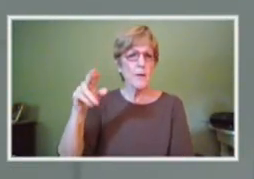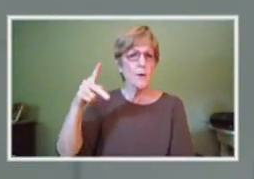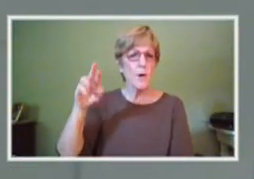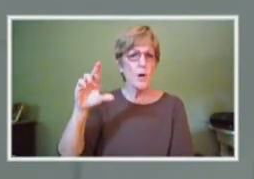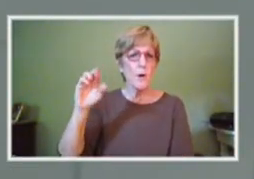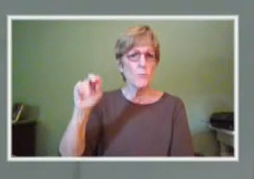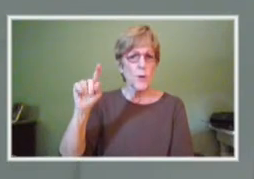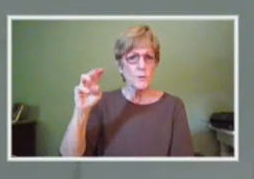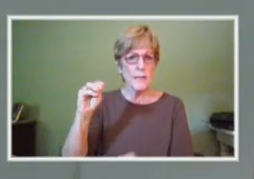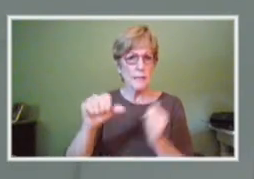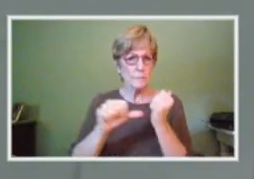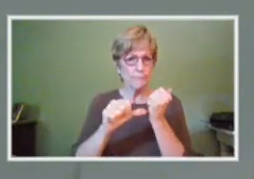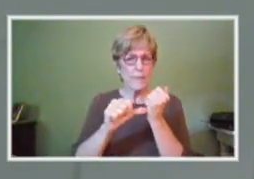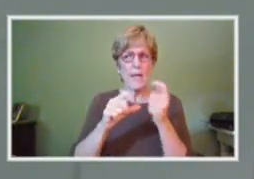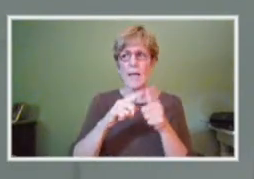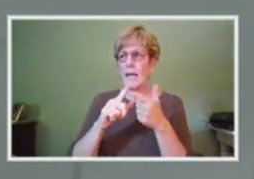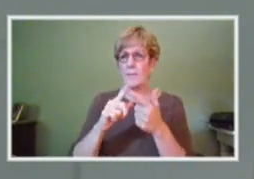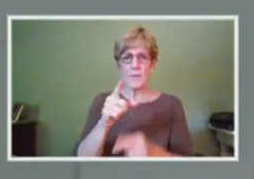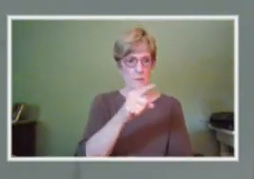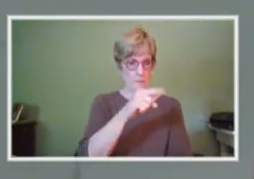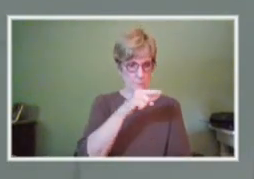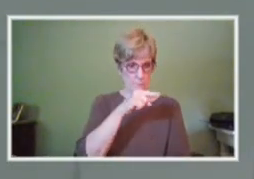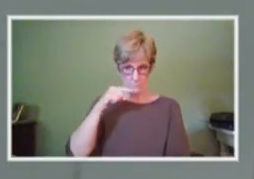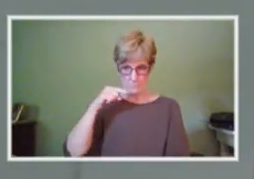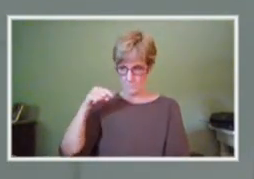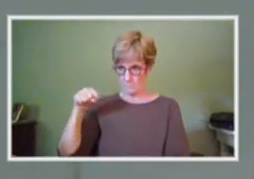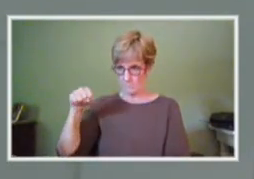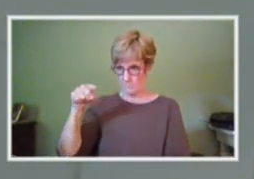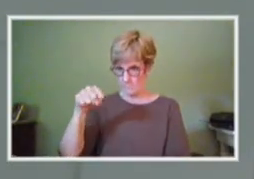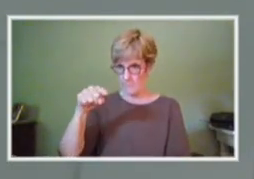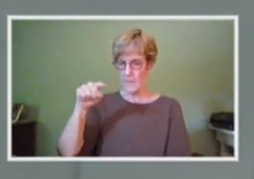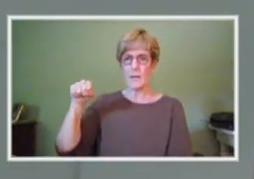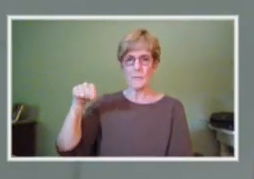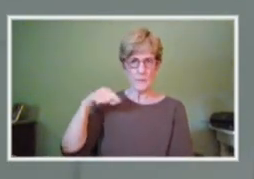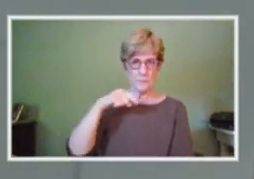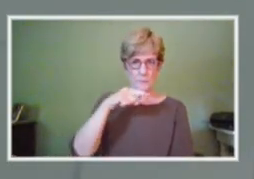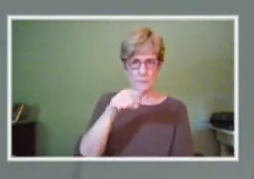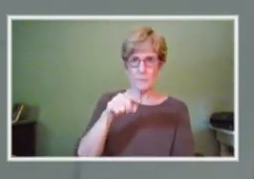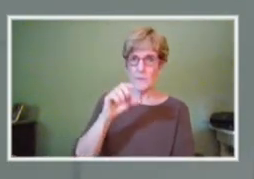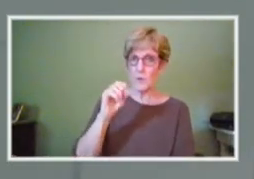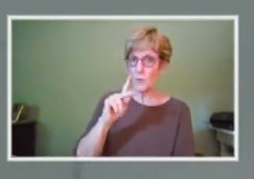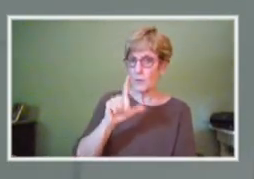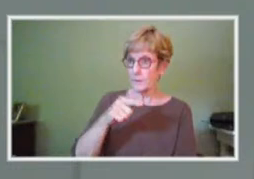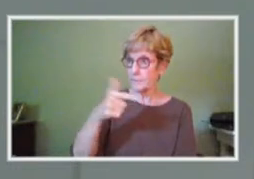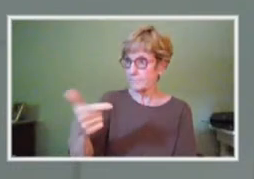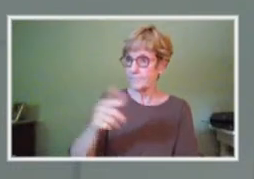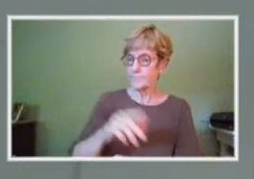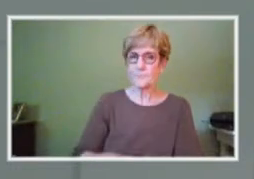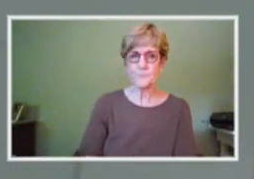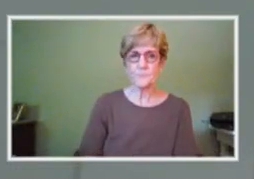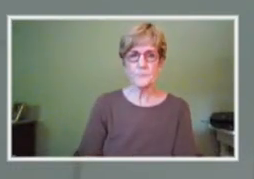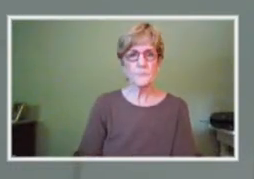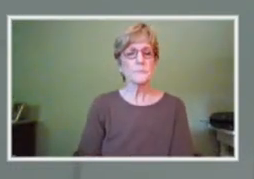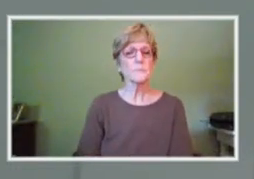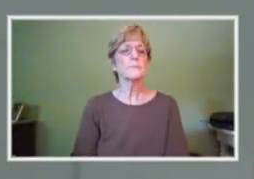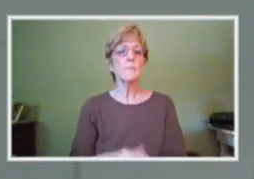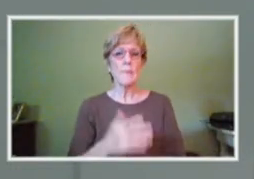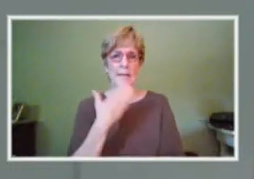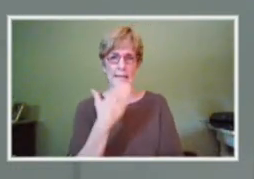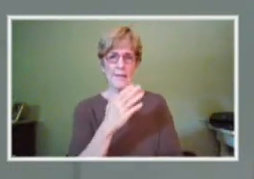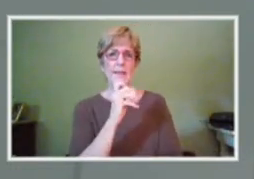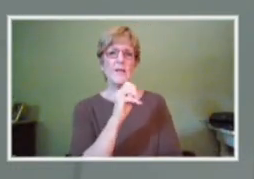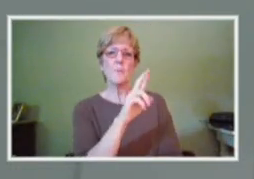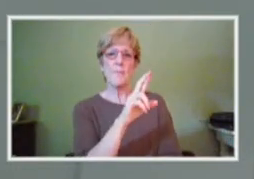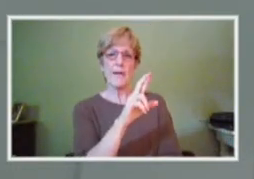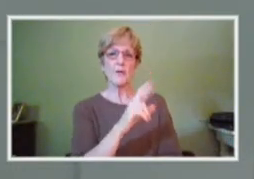and then come back around with Mr. Graham. All right, Mayor Pro Tem. Thank you. Thank you, Mayor. Thank you, Chief Jennings,